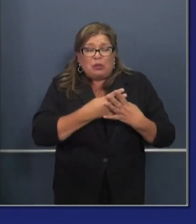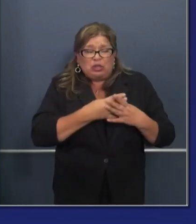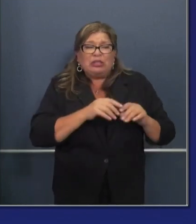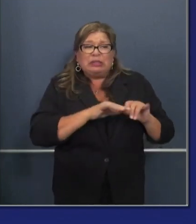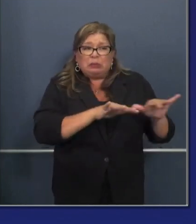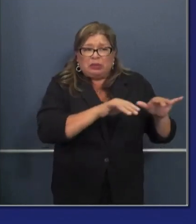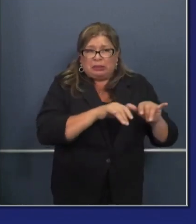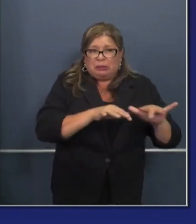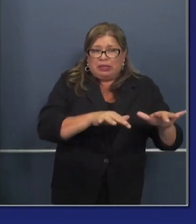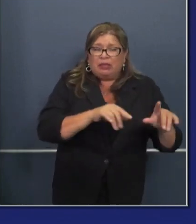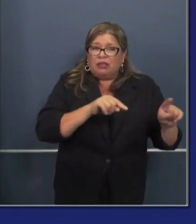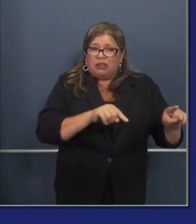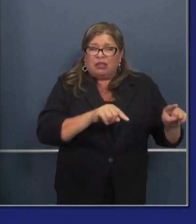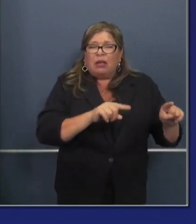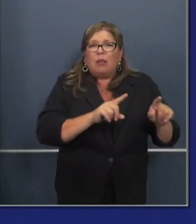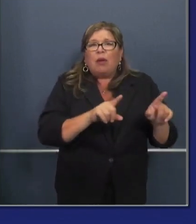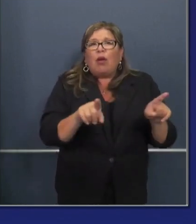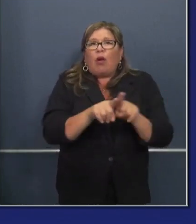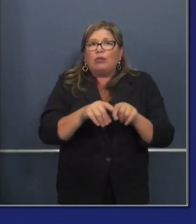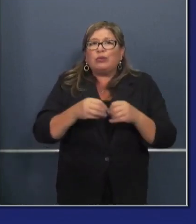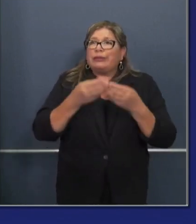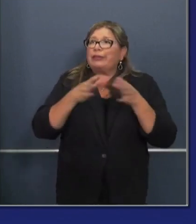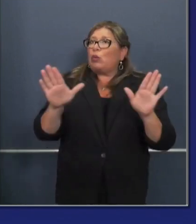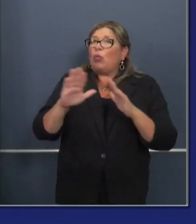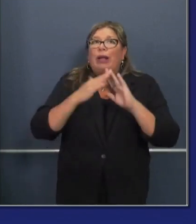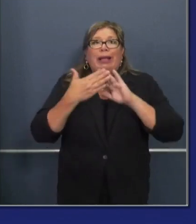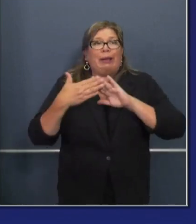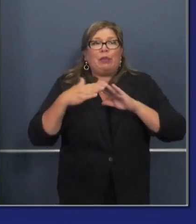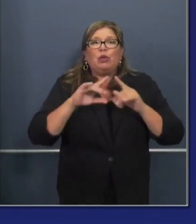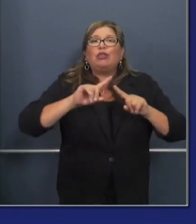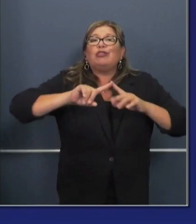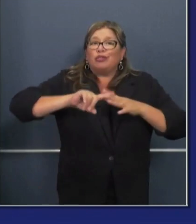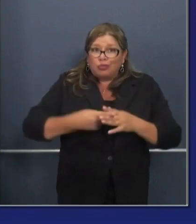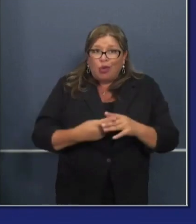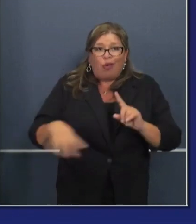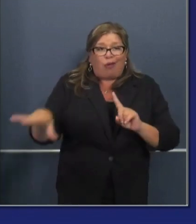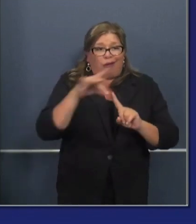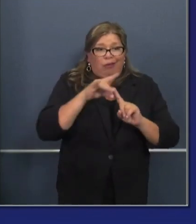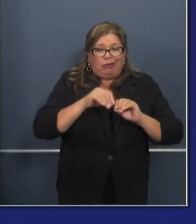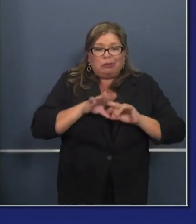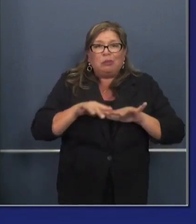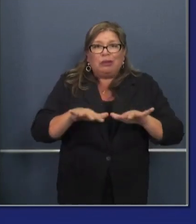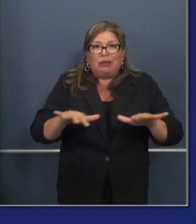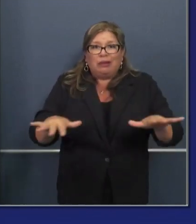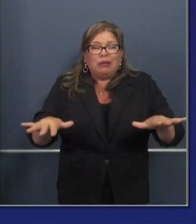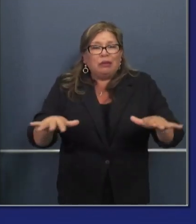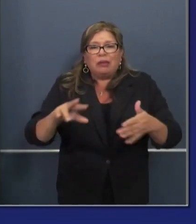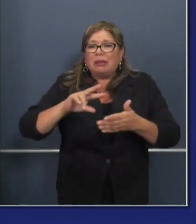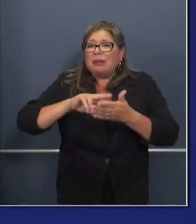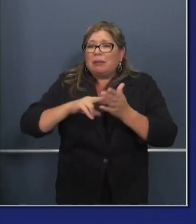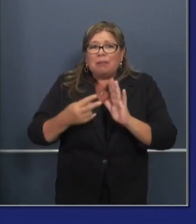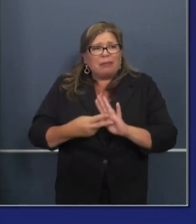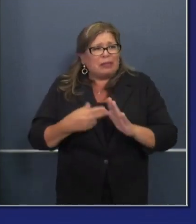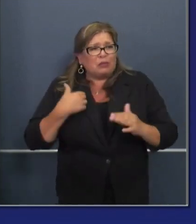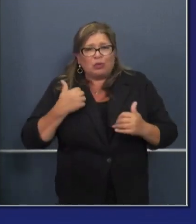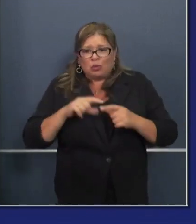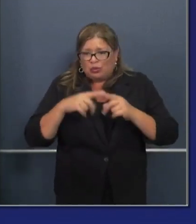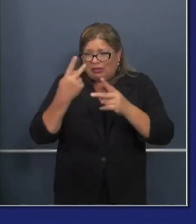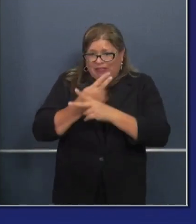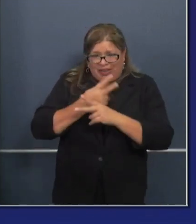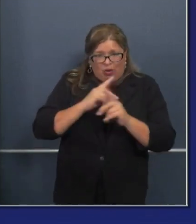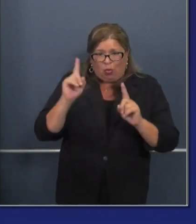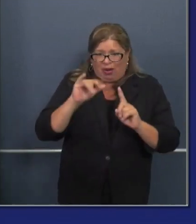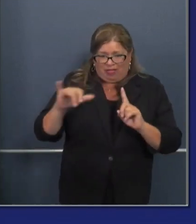spread in community settings. So those are cases that can't be linked to necessarily a congregate